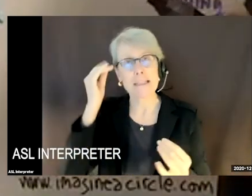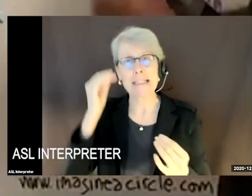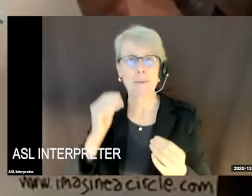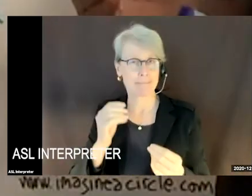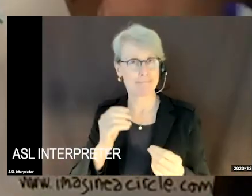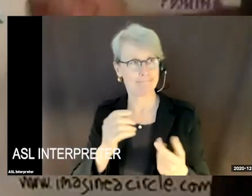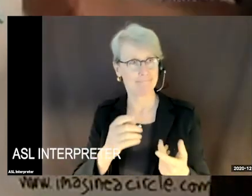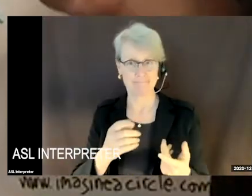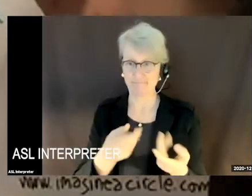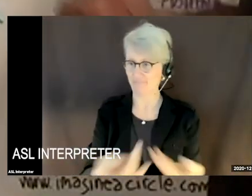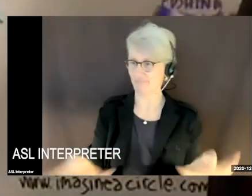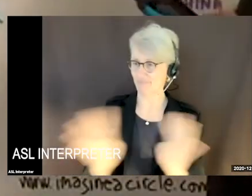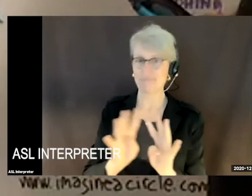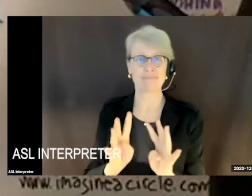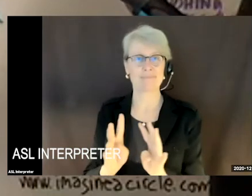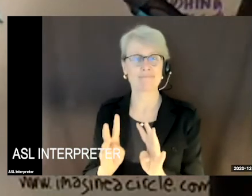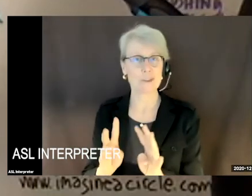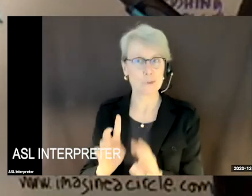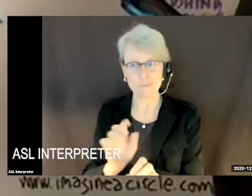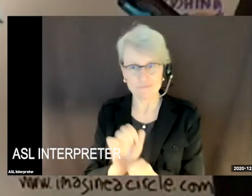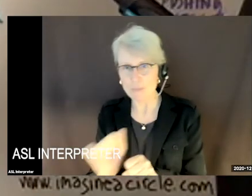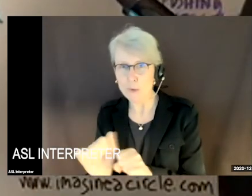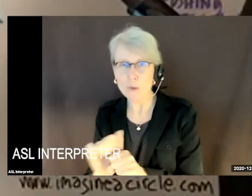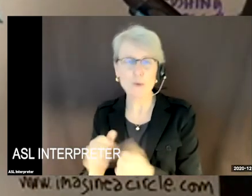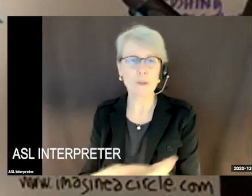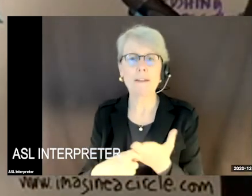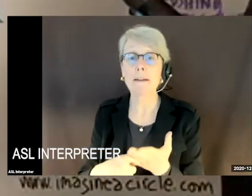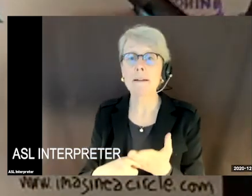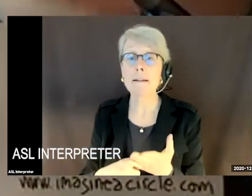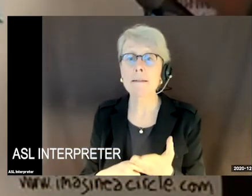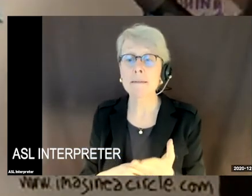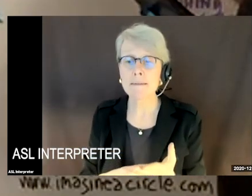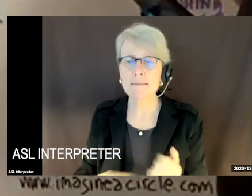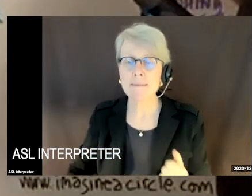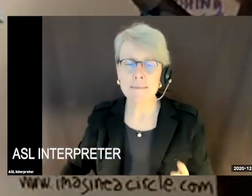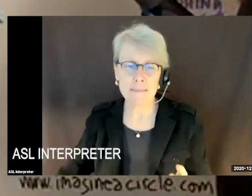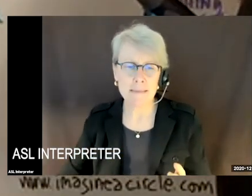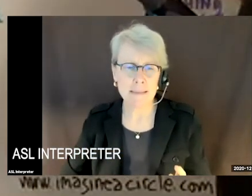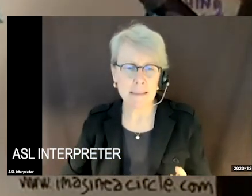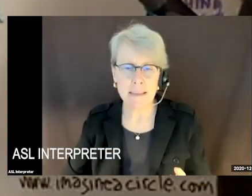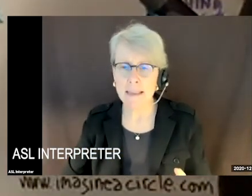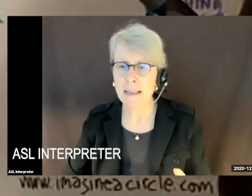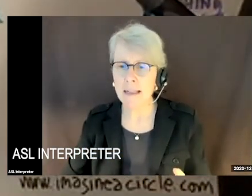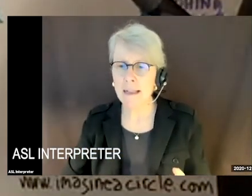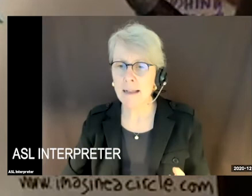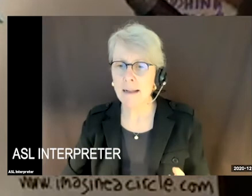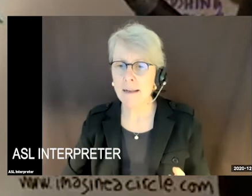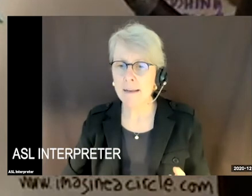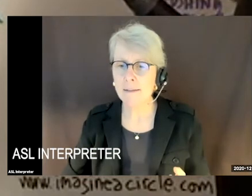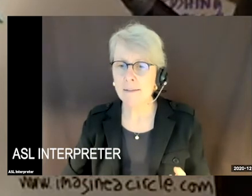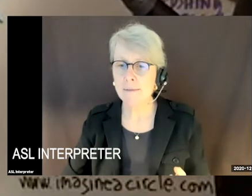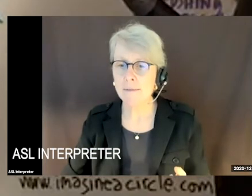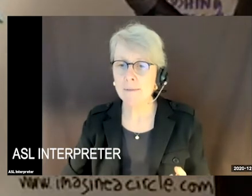of this and sit down with 20 friends and do some stuff. I was particularly moved